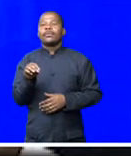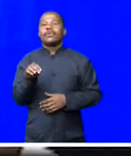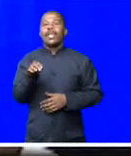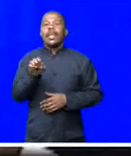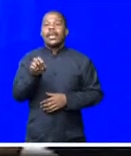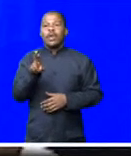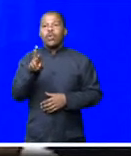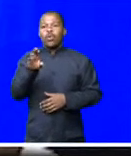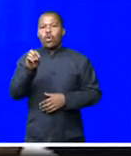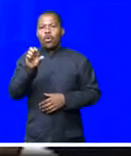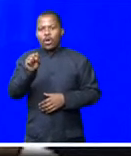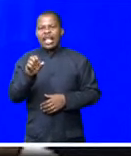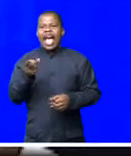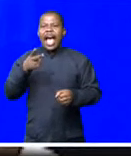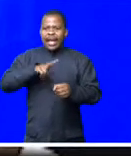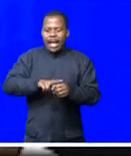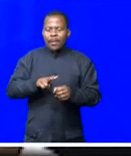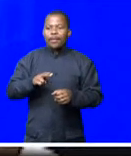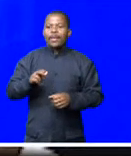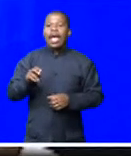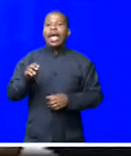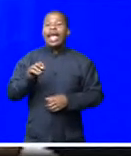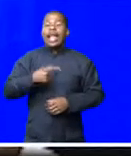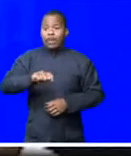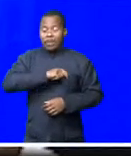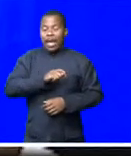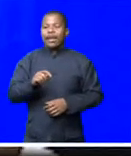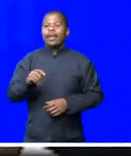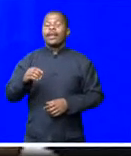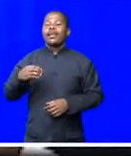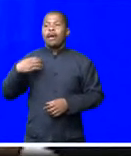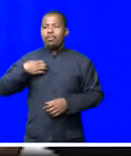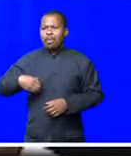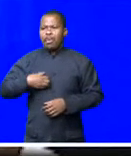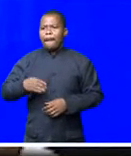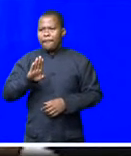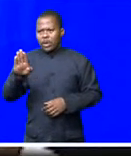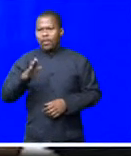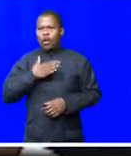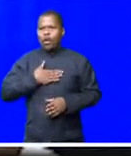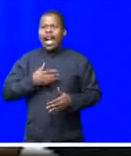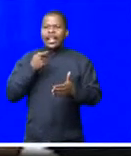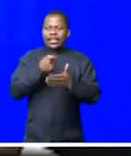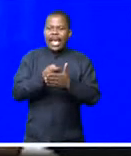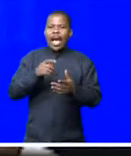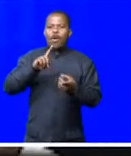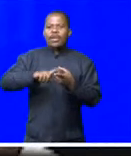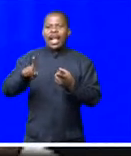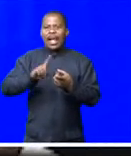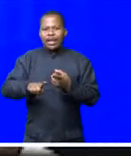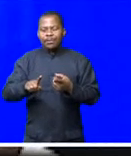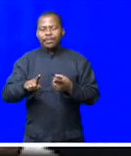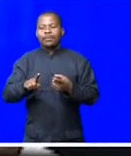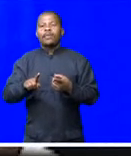la 7 laseSpain selivethe inshisekelo yalo yekuthenga umdlalo weBayern Munich yaseJalimane Robert Lewandowski